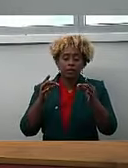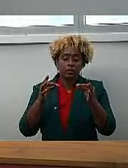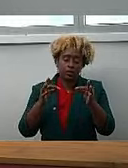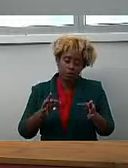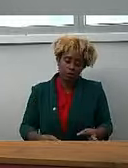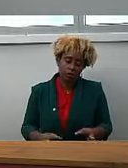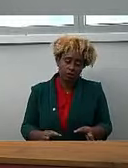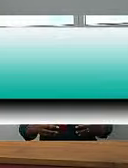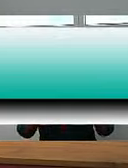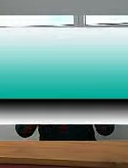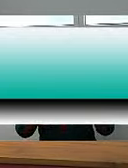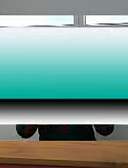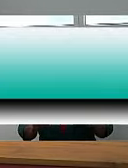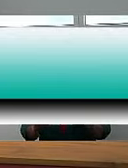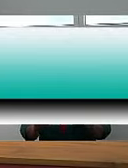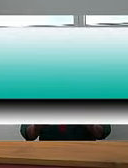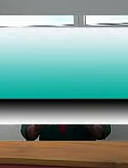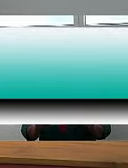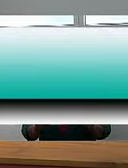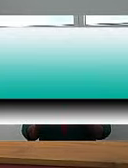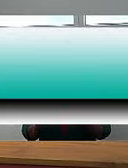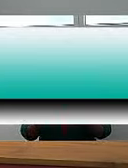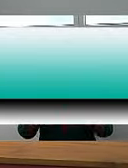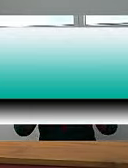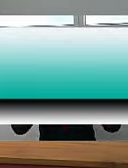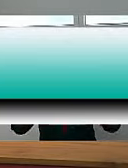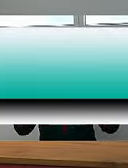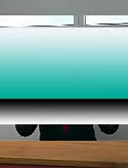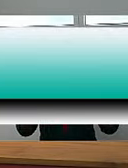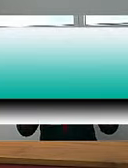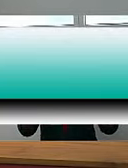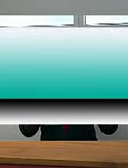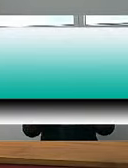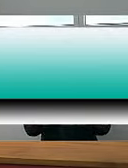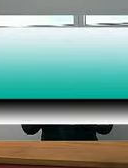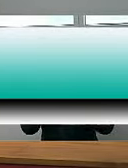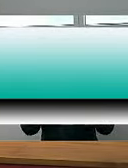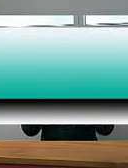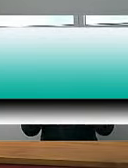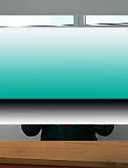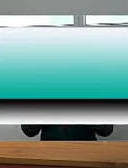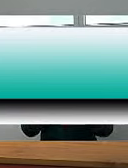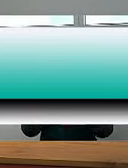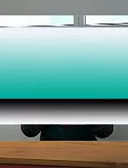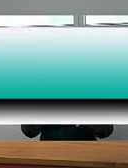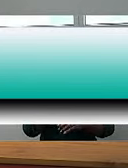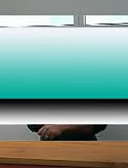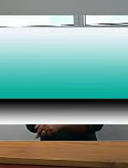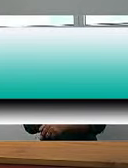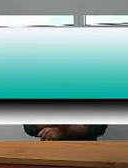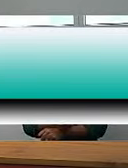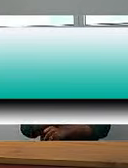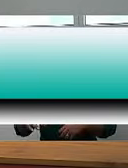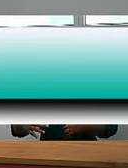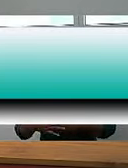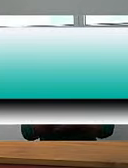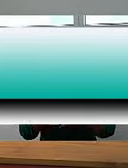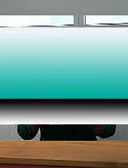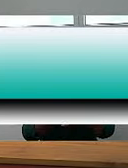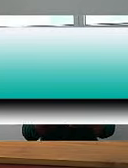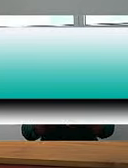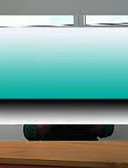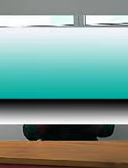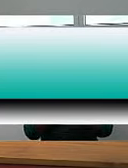freehold, lands on Grandin's Beach and other strategic locations on the south coast, which are prime lands